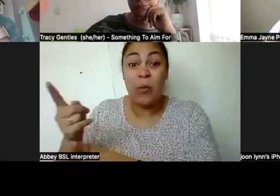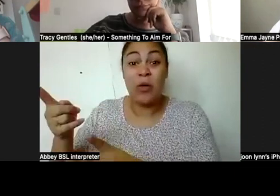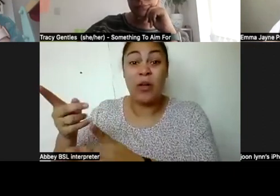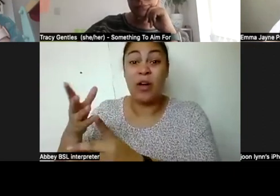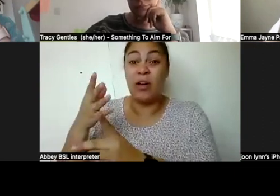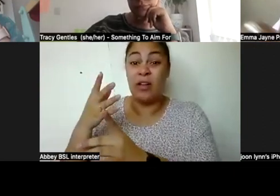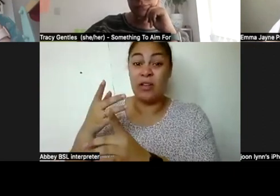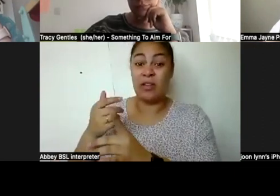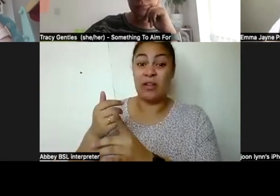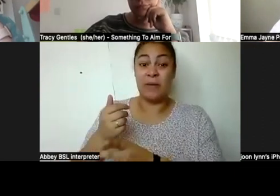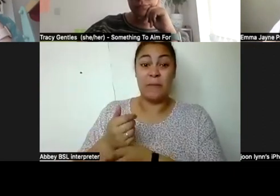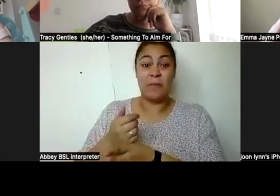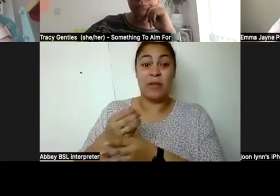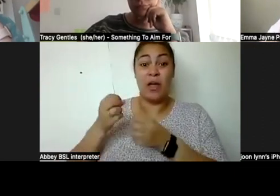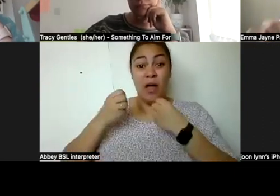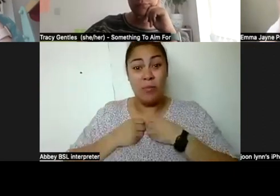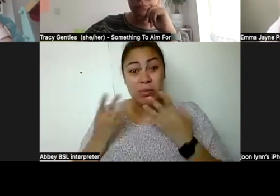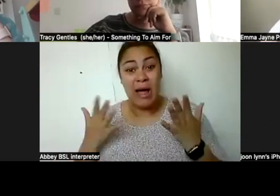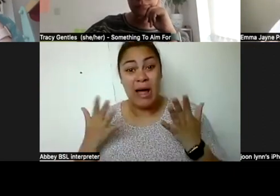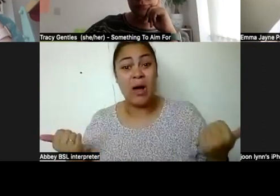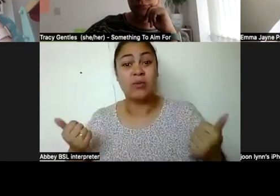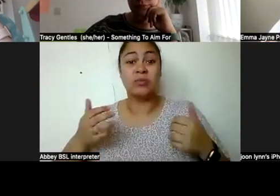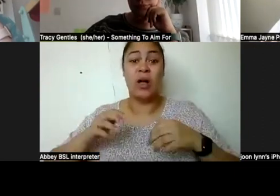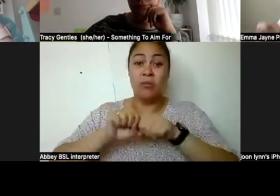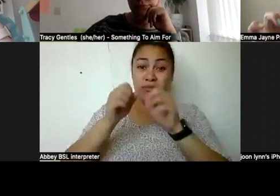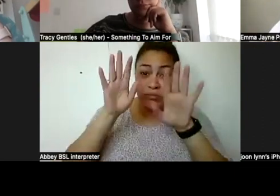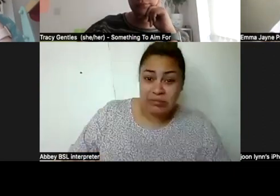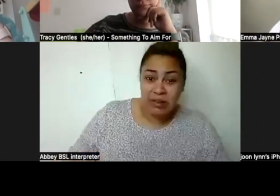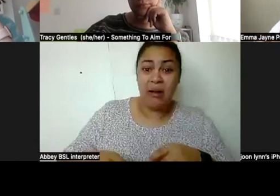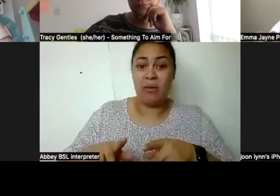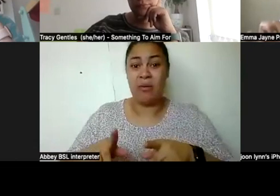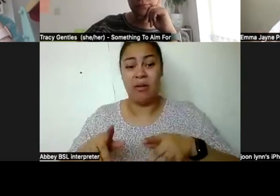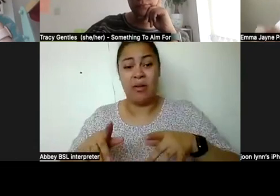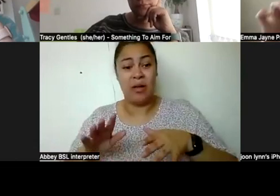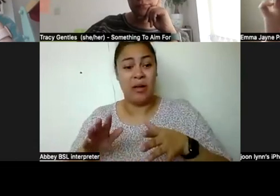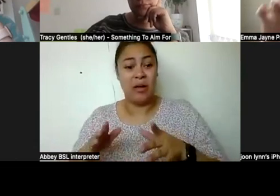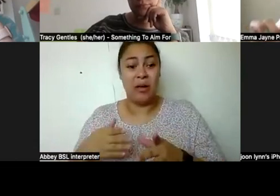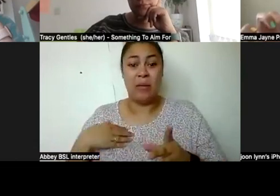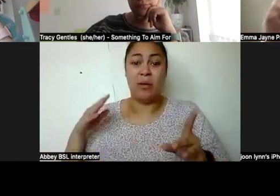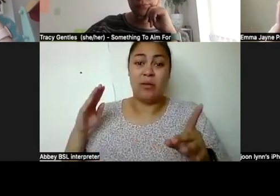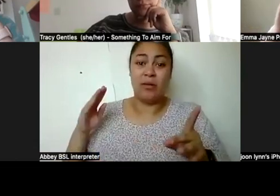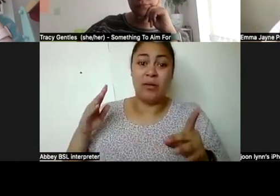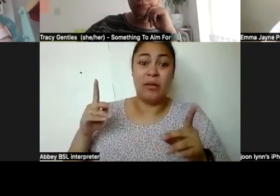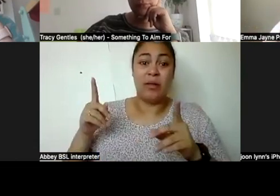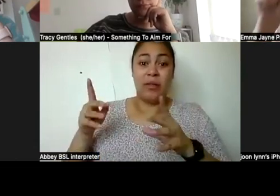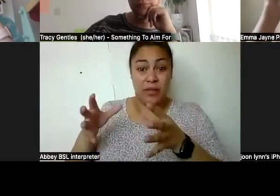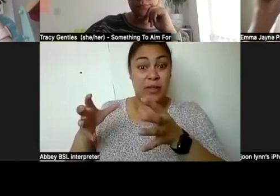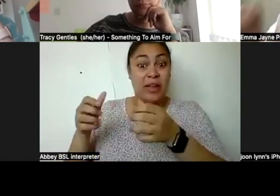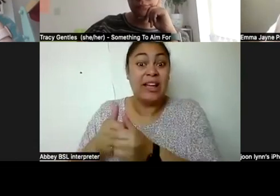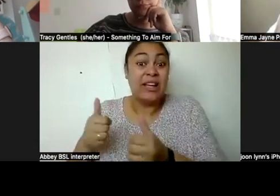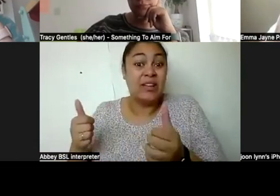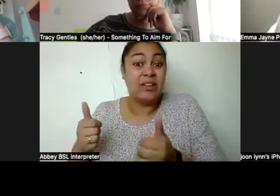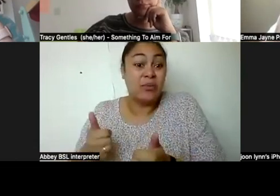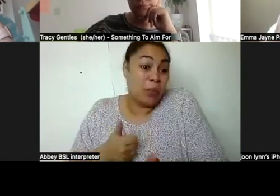being exploited, burnt out, and broken by design, because the infrastructure is designed to do that. If we are tired, we